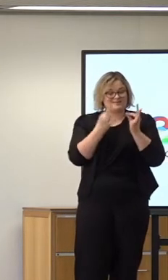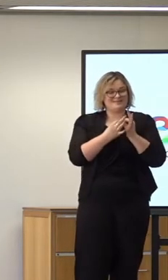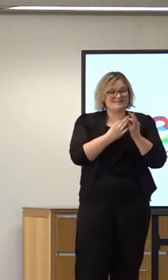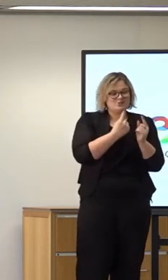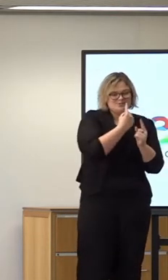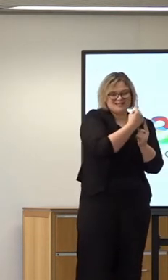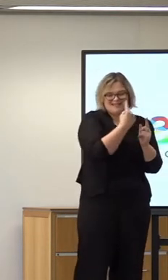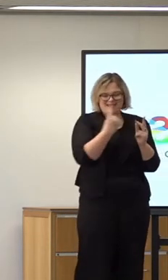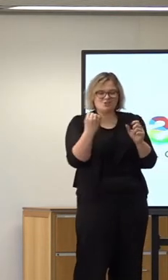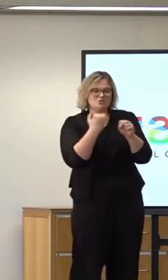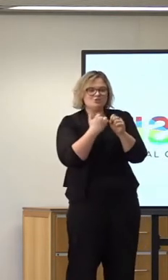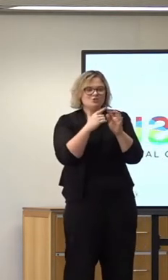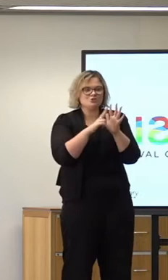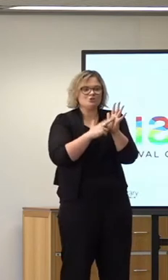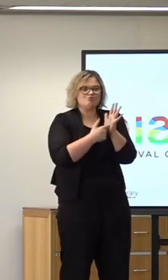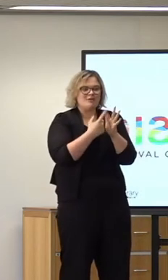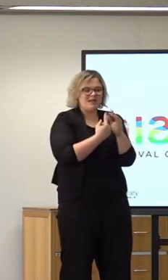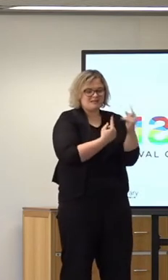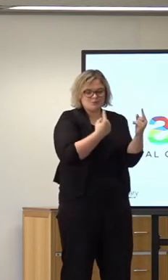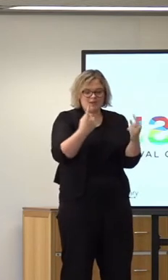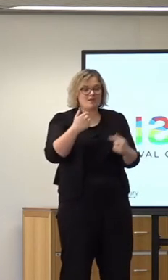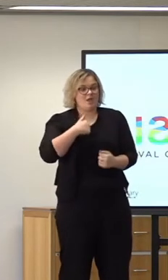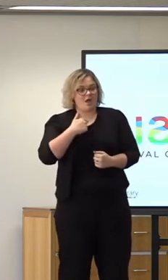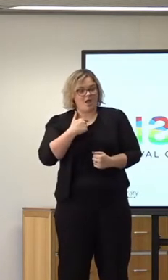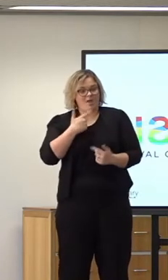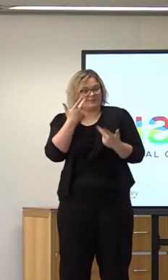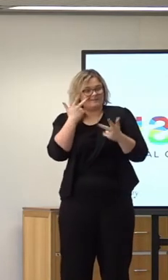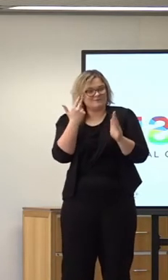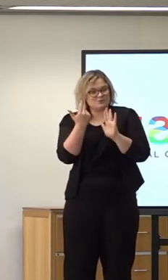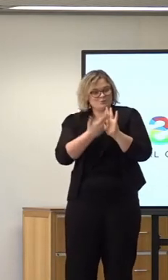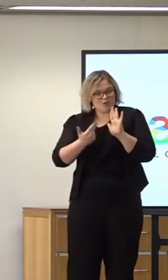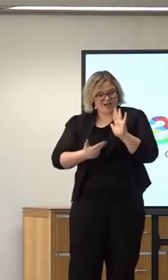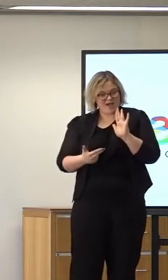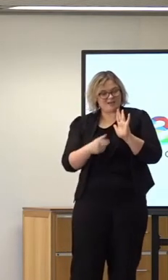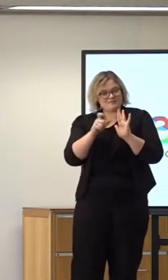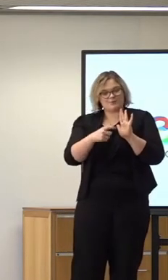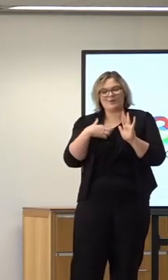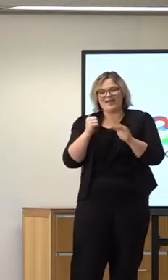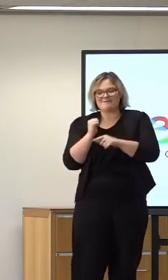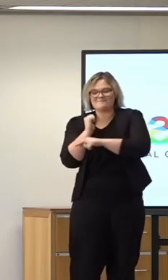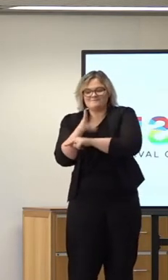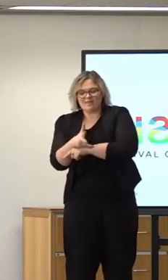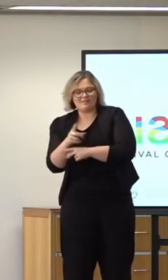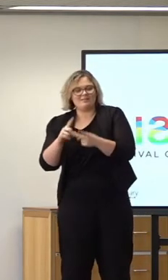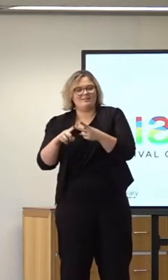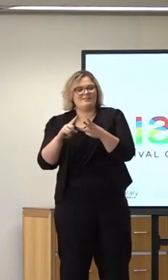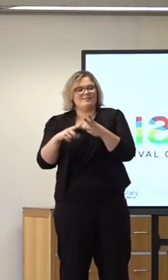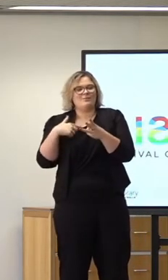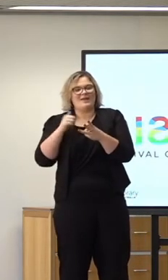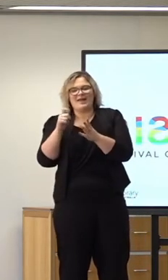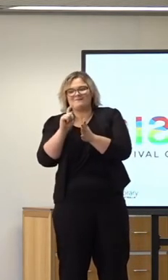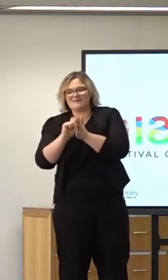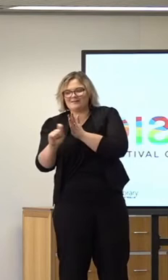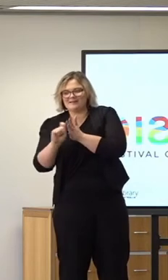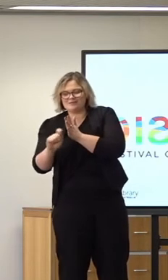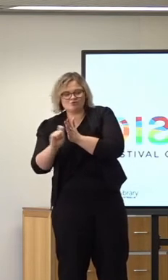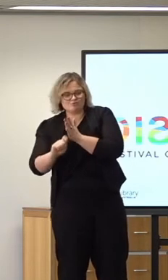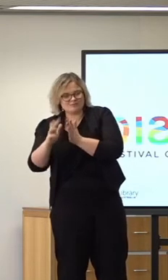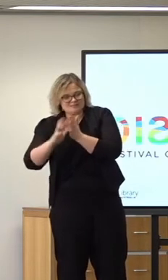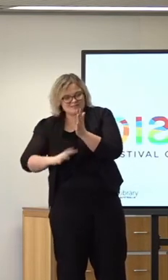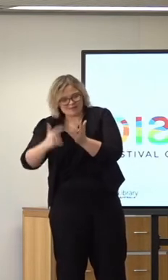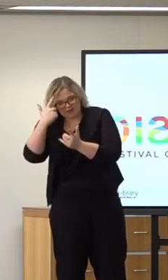area essentially has one person. So I'm the Visual Arts Program Associate, we have a Film Program Associate, a Literature and Ideas Curator. But then what's